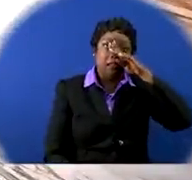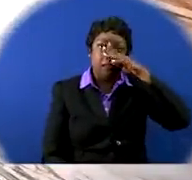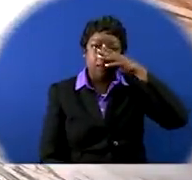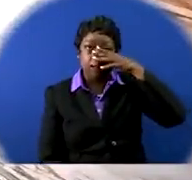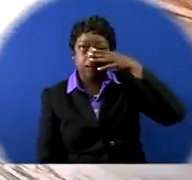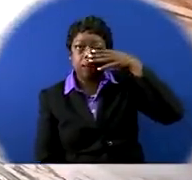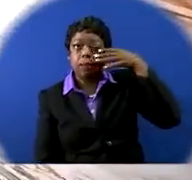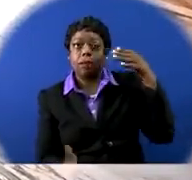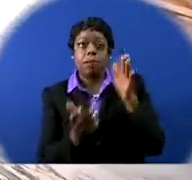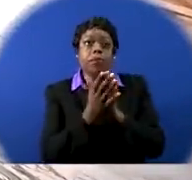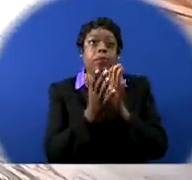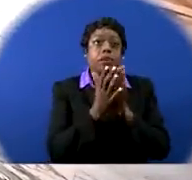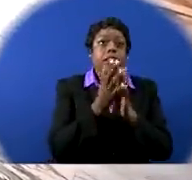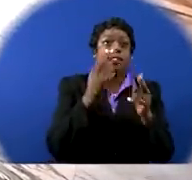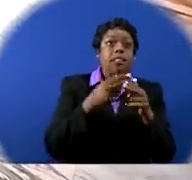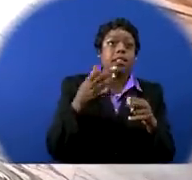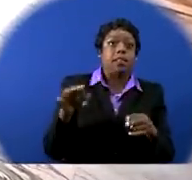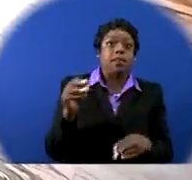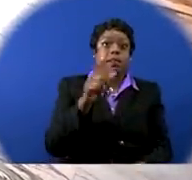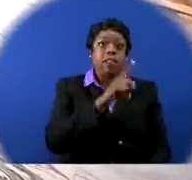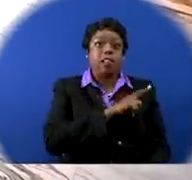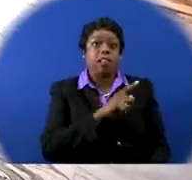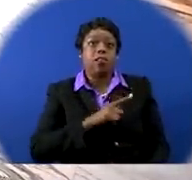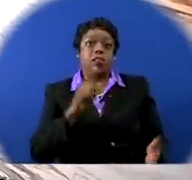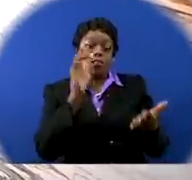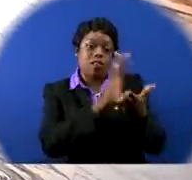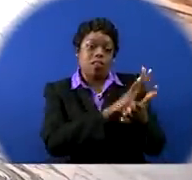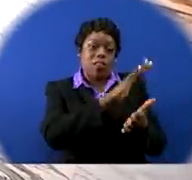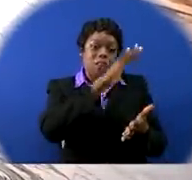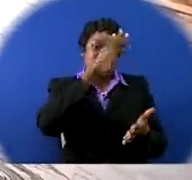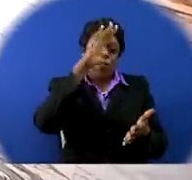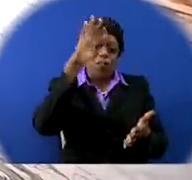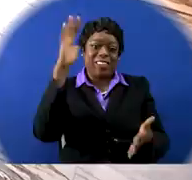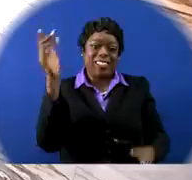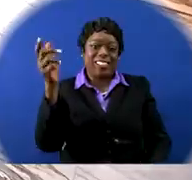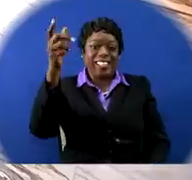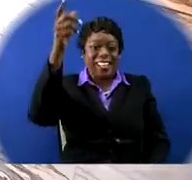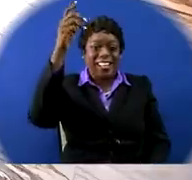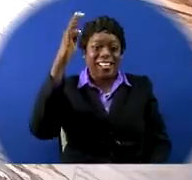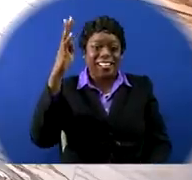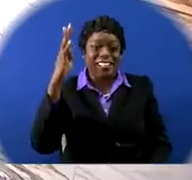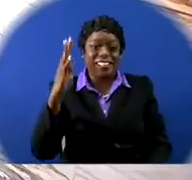Praise the name of the Lord. Glory to God.